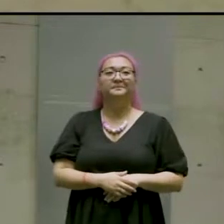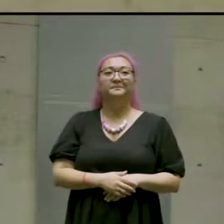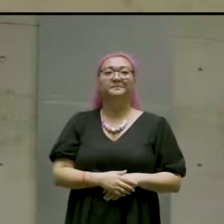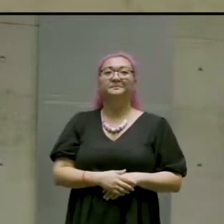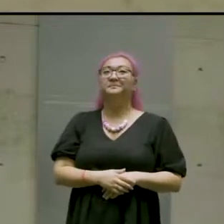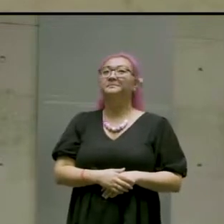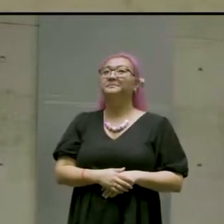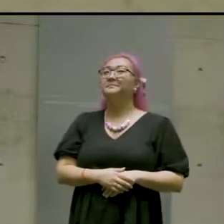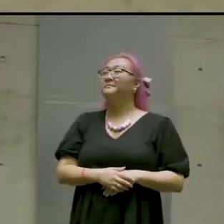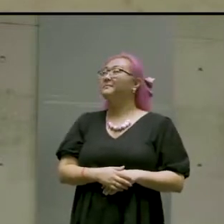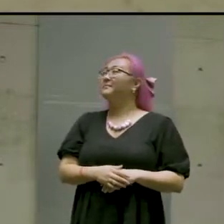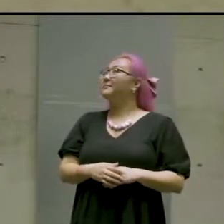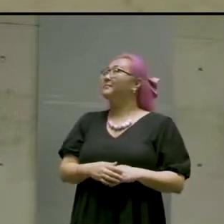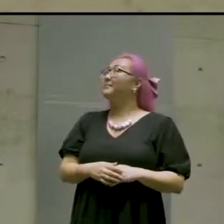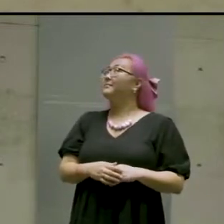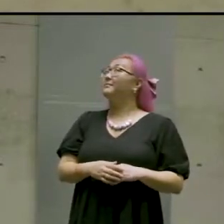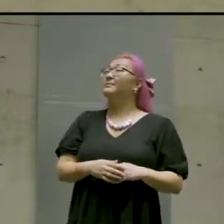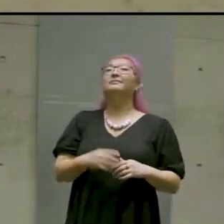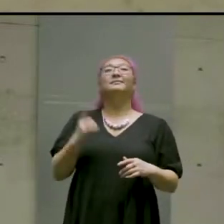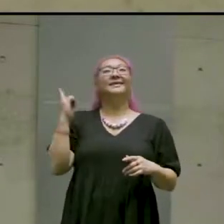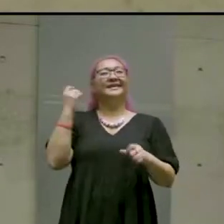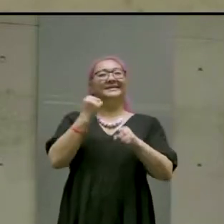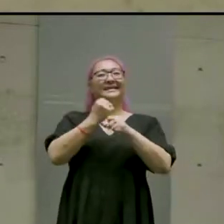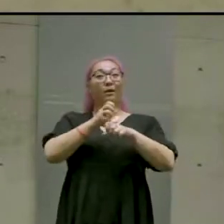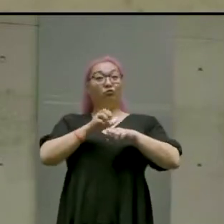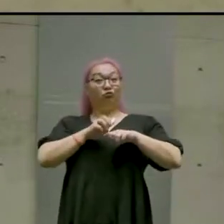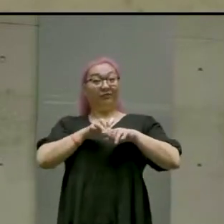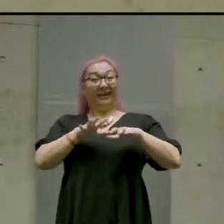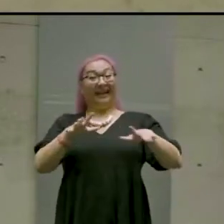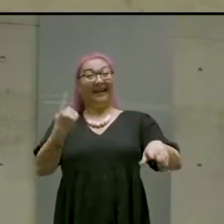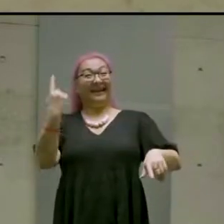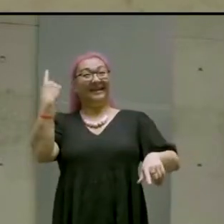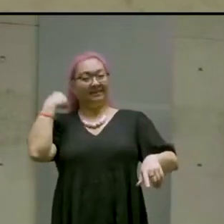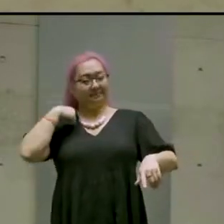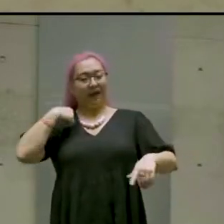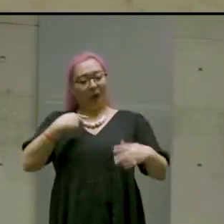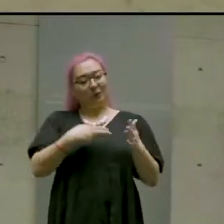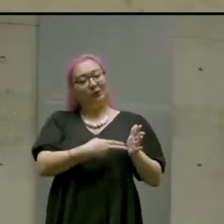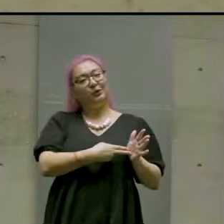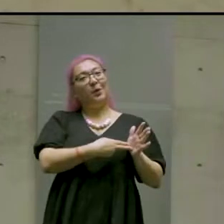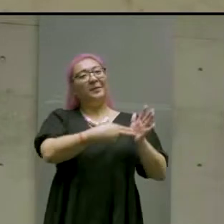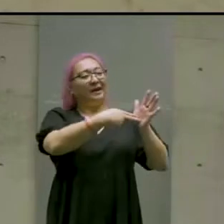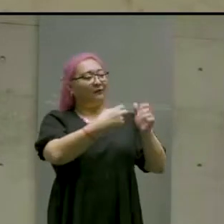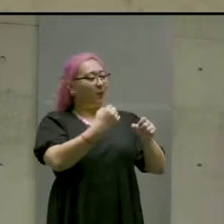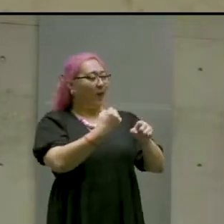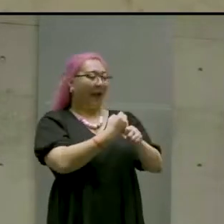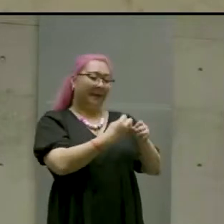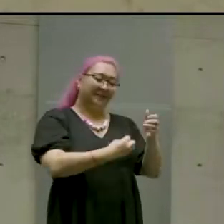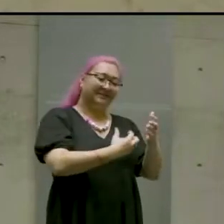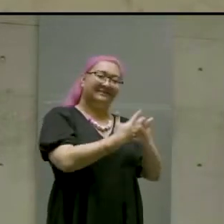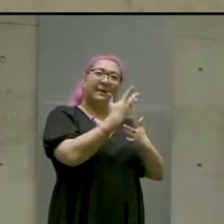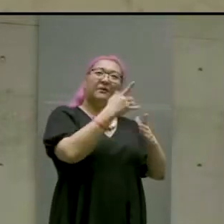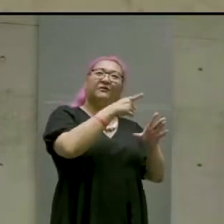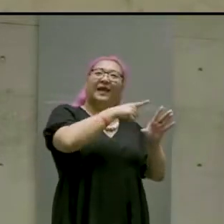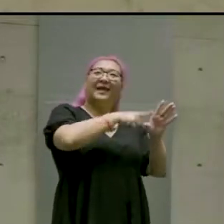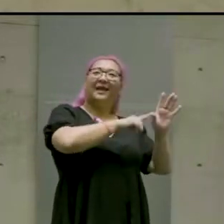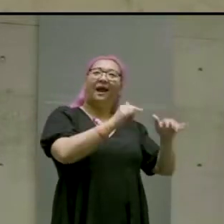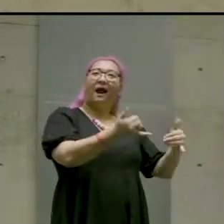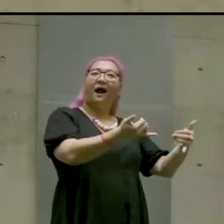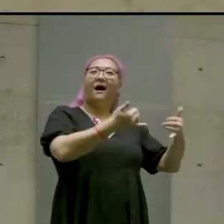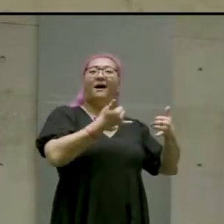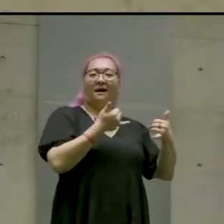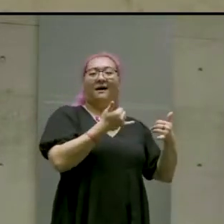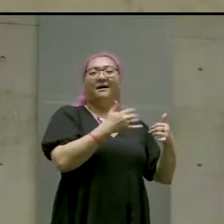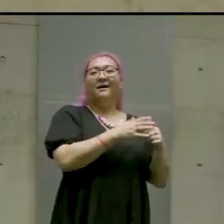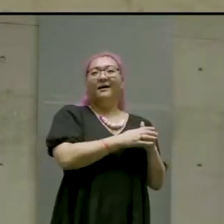And when the game was released, I was also nominated for the Game Dev Hero Award in narrative design.